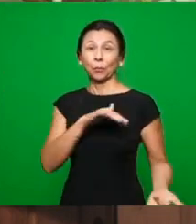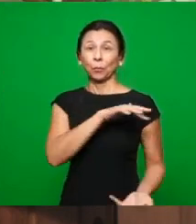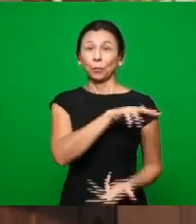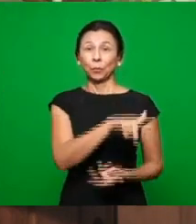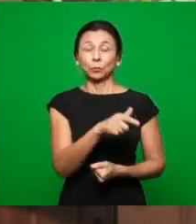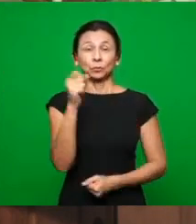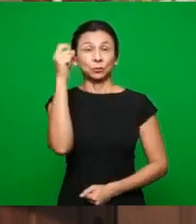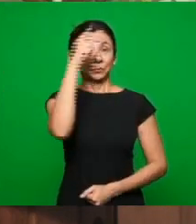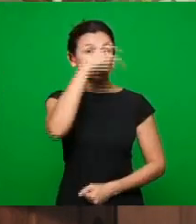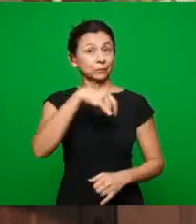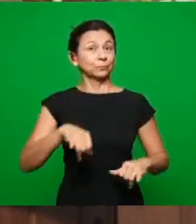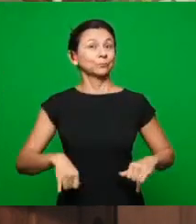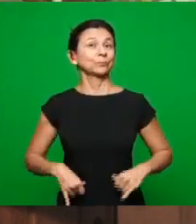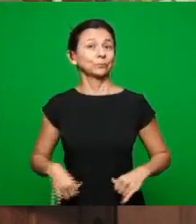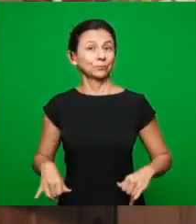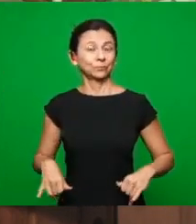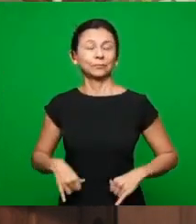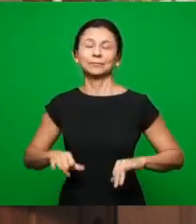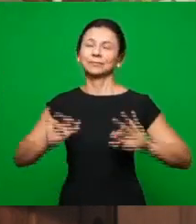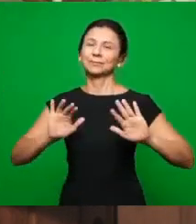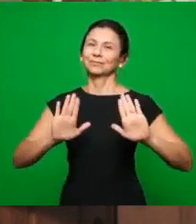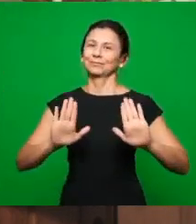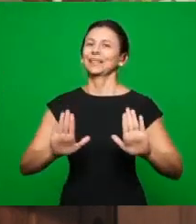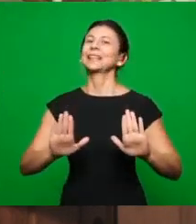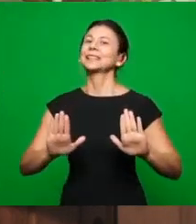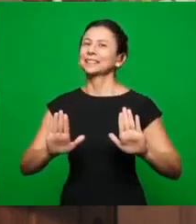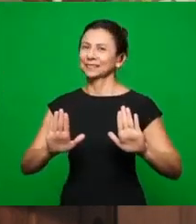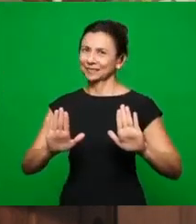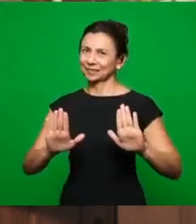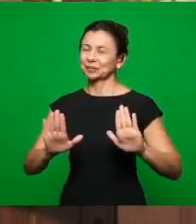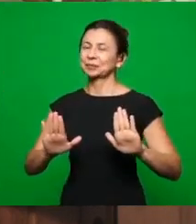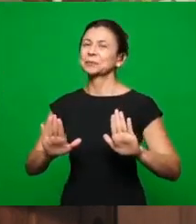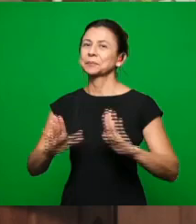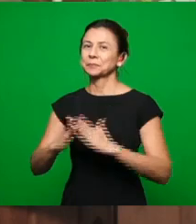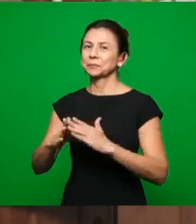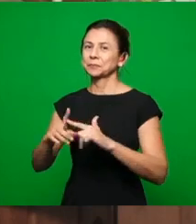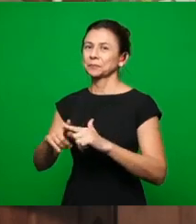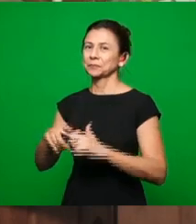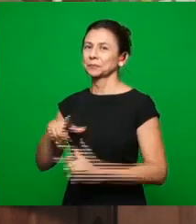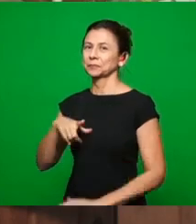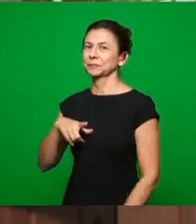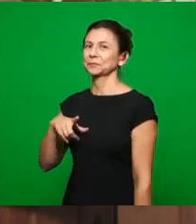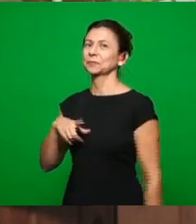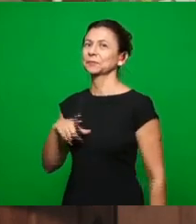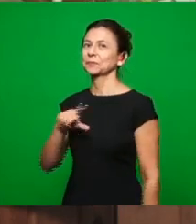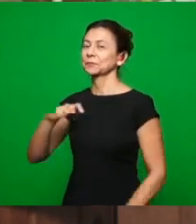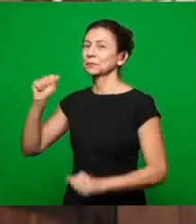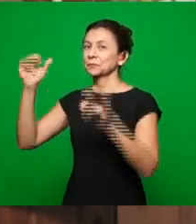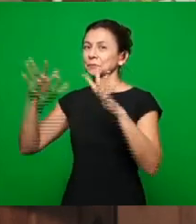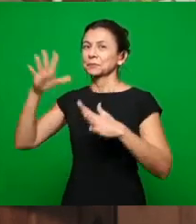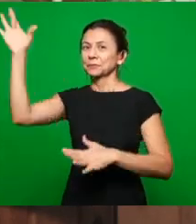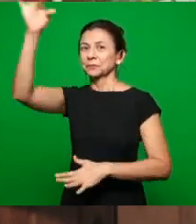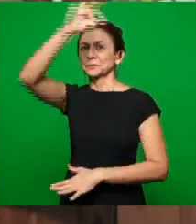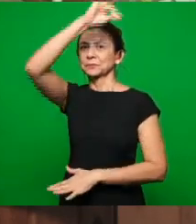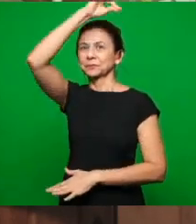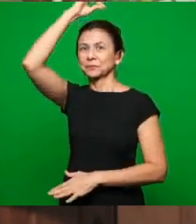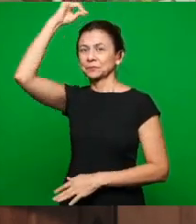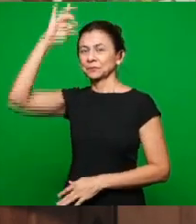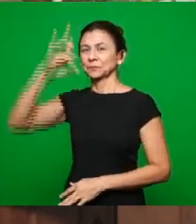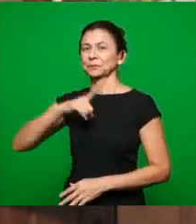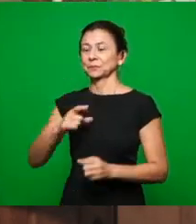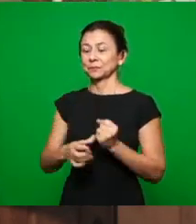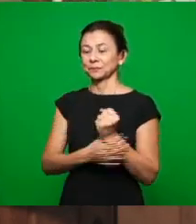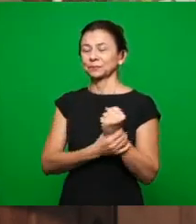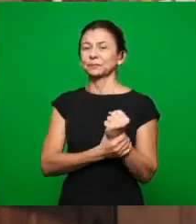that the world is going through. However, the church has the escape, which is the blessing of the Holy Spirit.